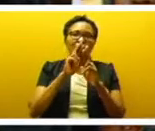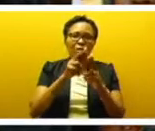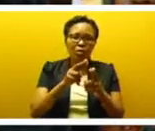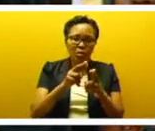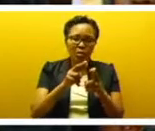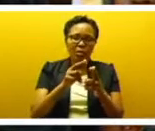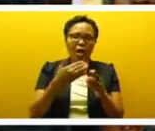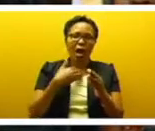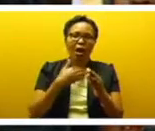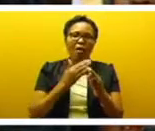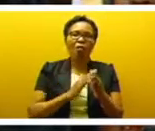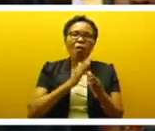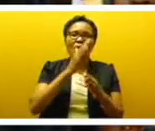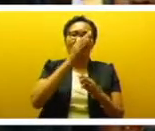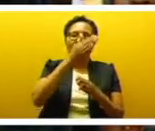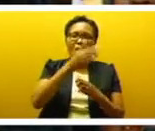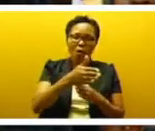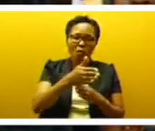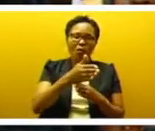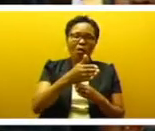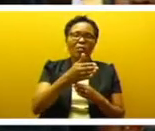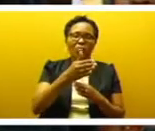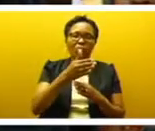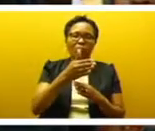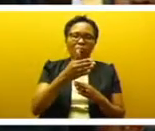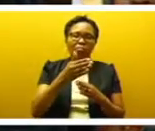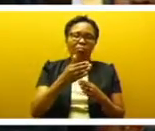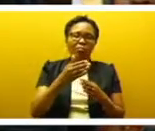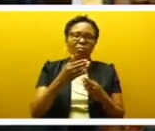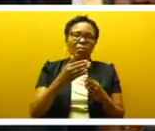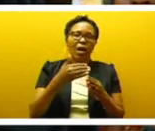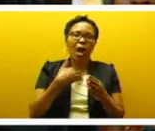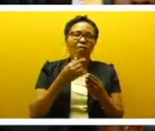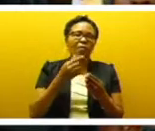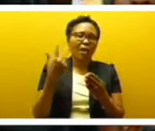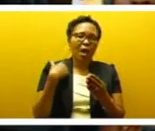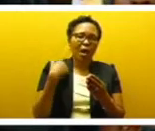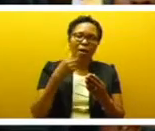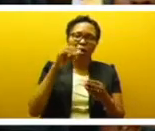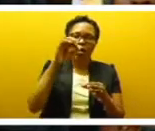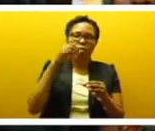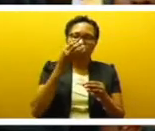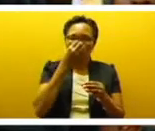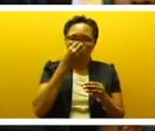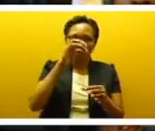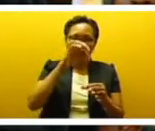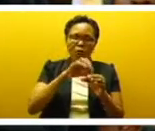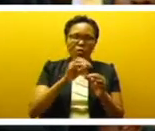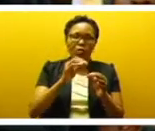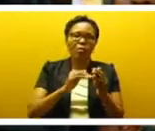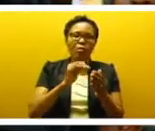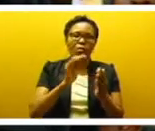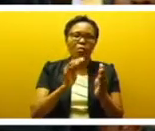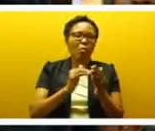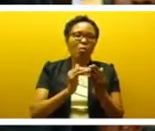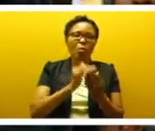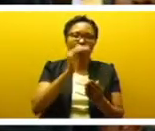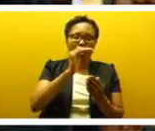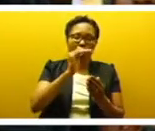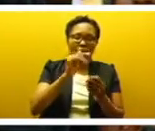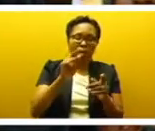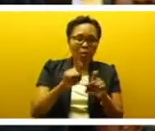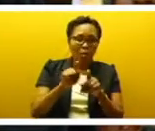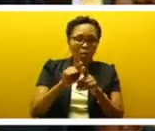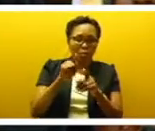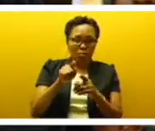overstated the votes of William Ruto by 10,000, and also that he has gone